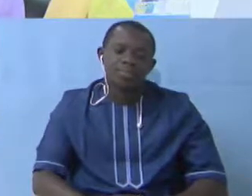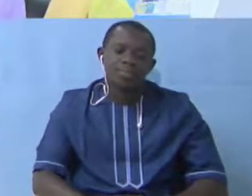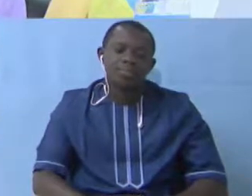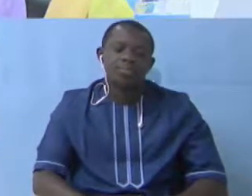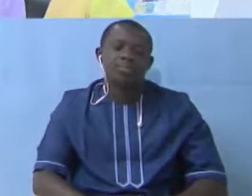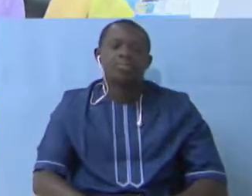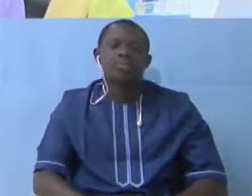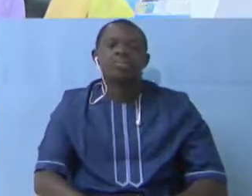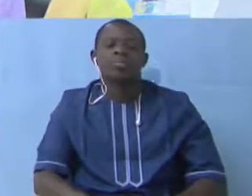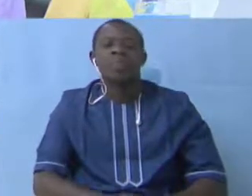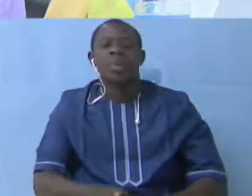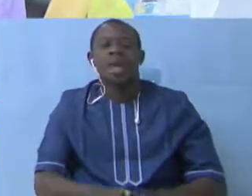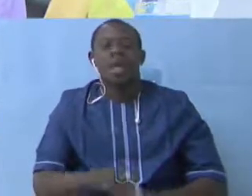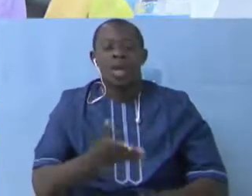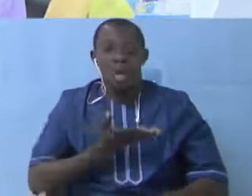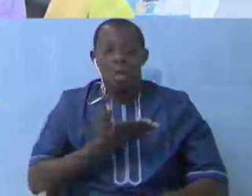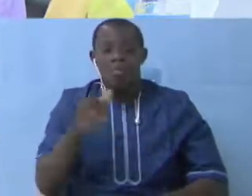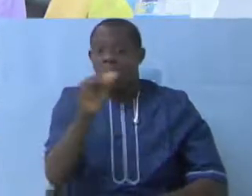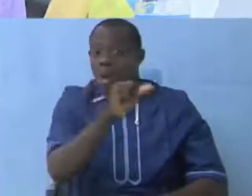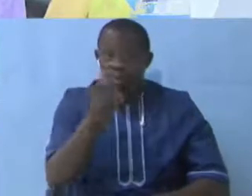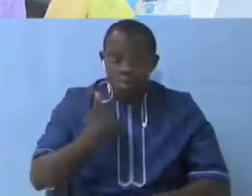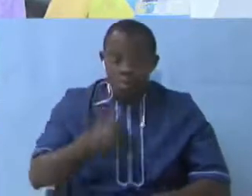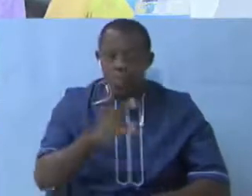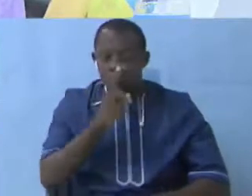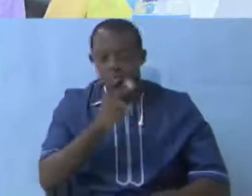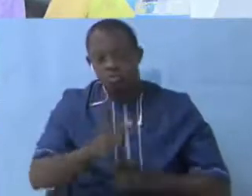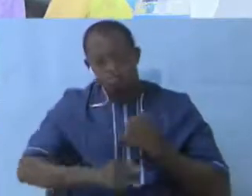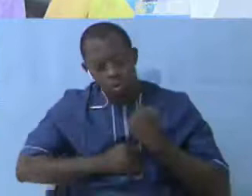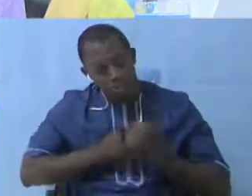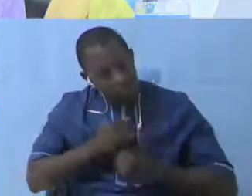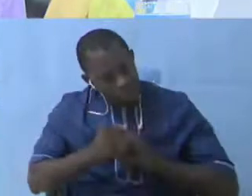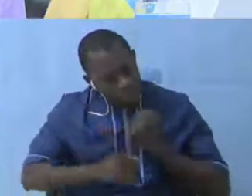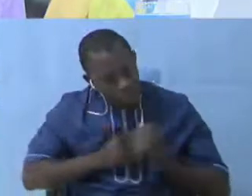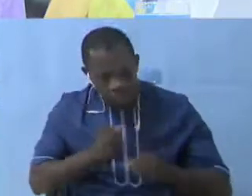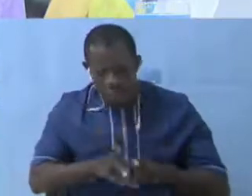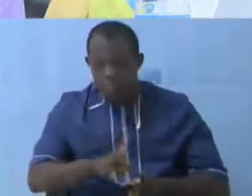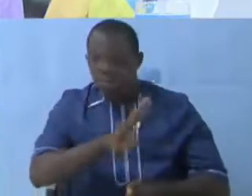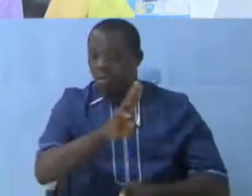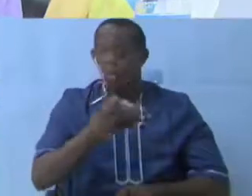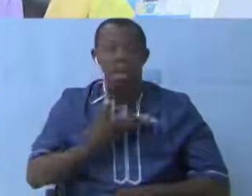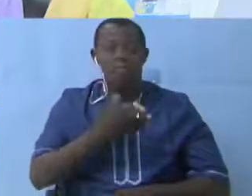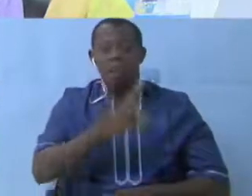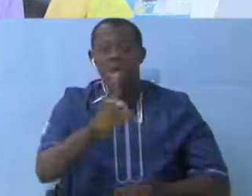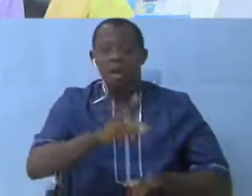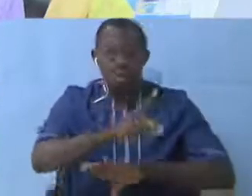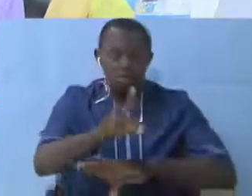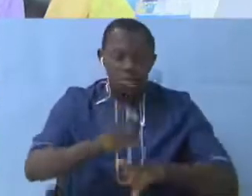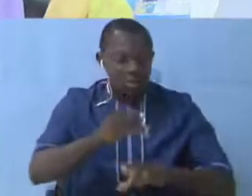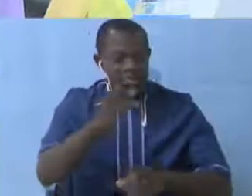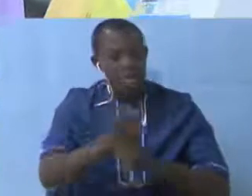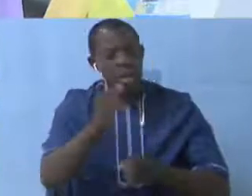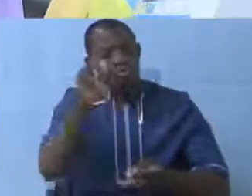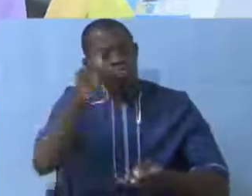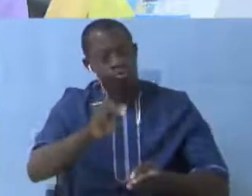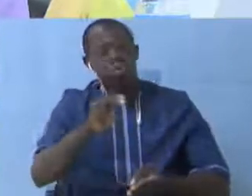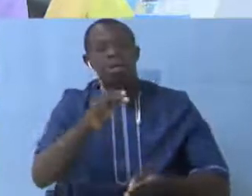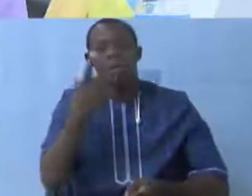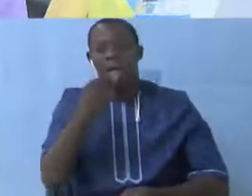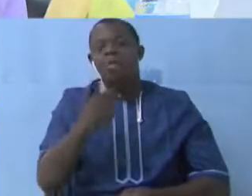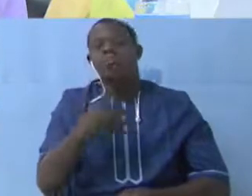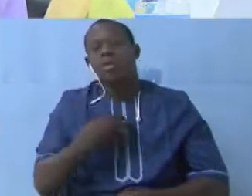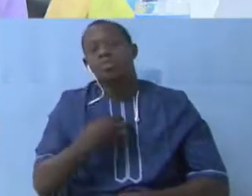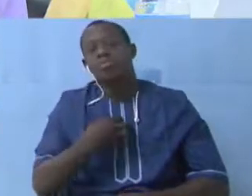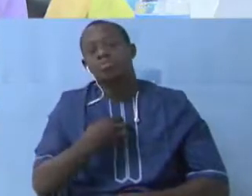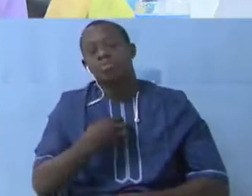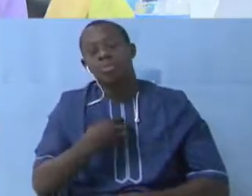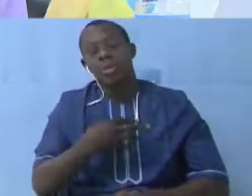And those who have been suffering, who have no place to get remedy and who would like at least to be just heard.